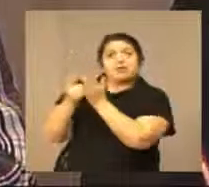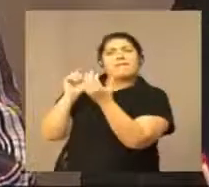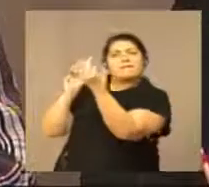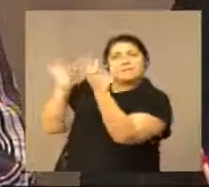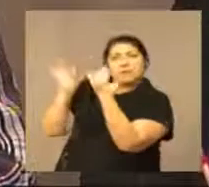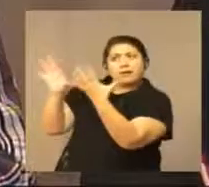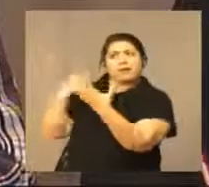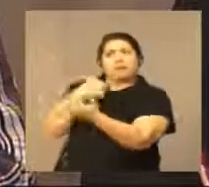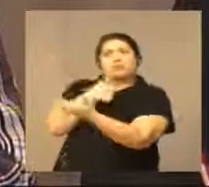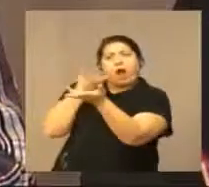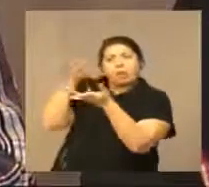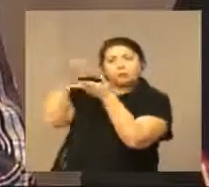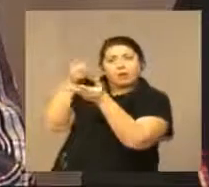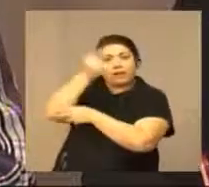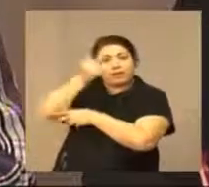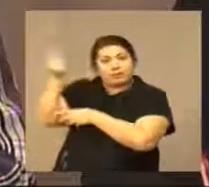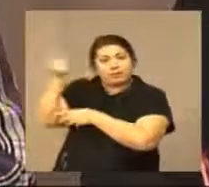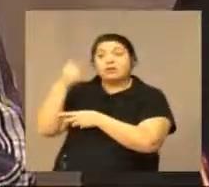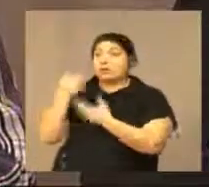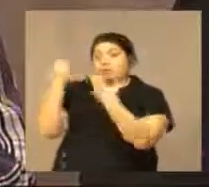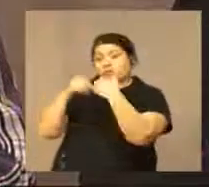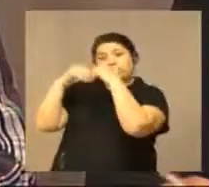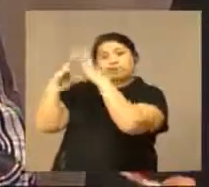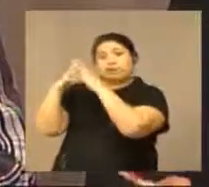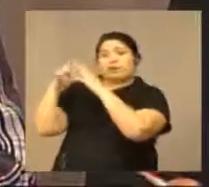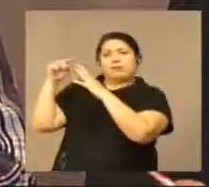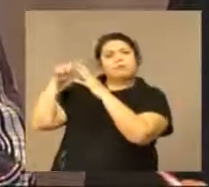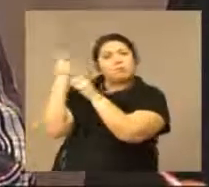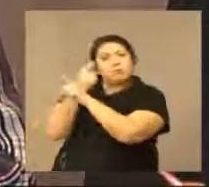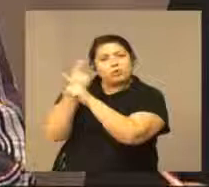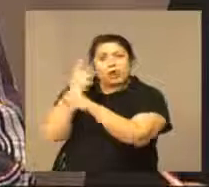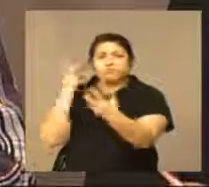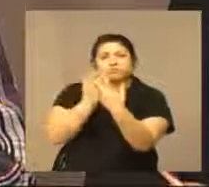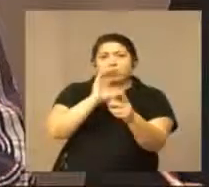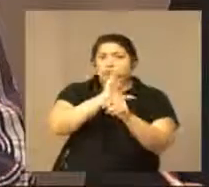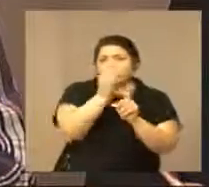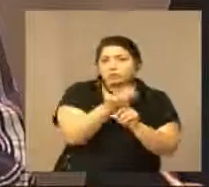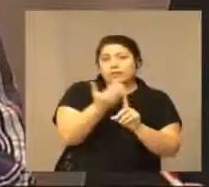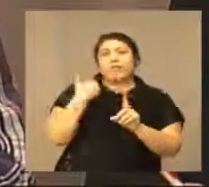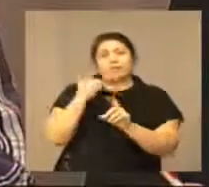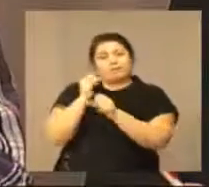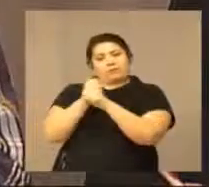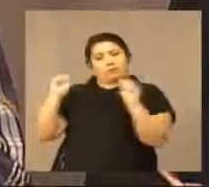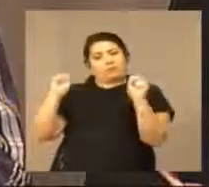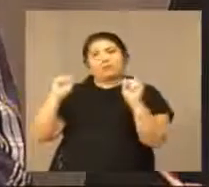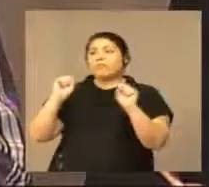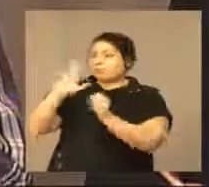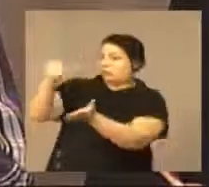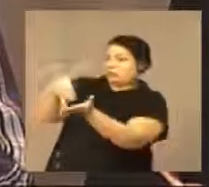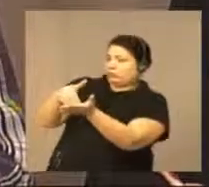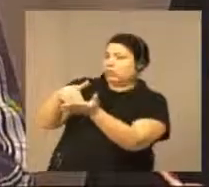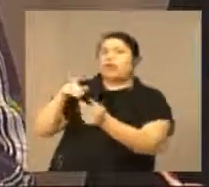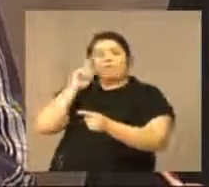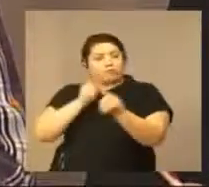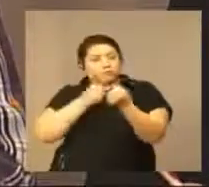ensure that there are culturally safe facilities, structured day programs, and urgent